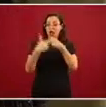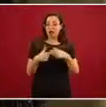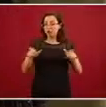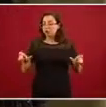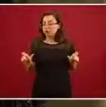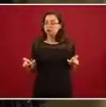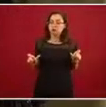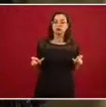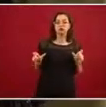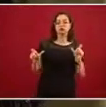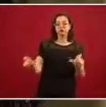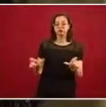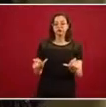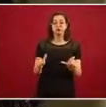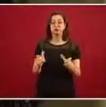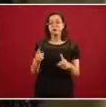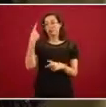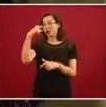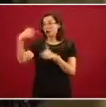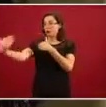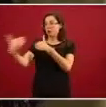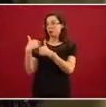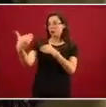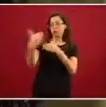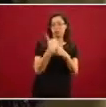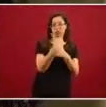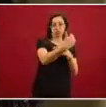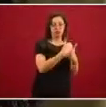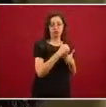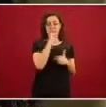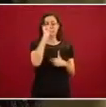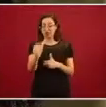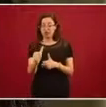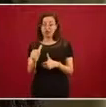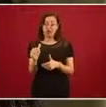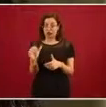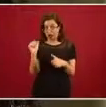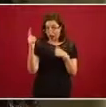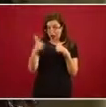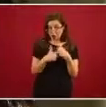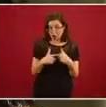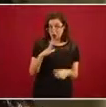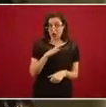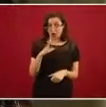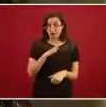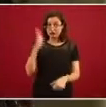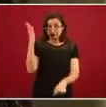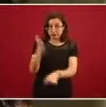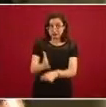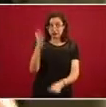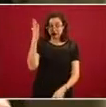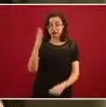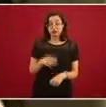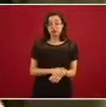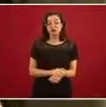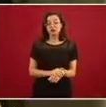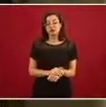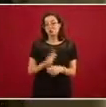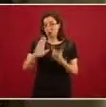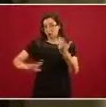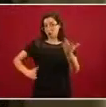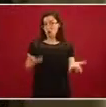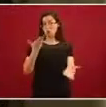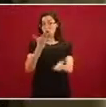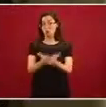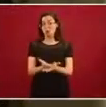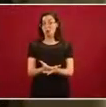economic sanctions to prevent people from high transmission states from going into low